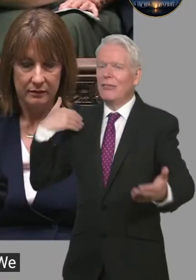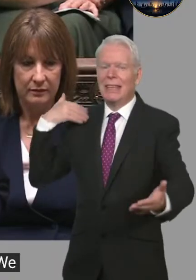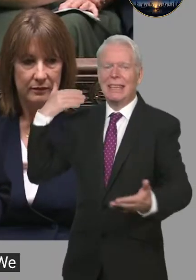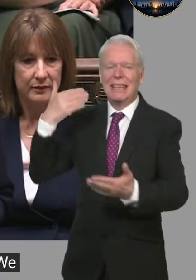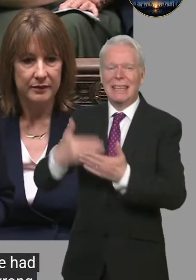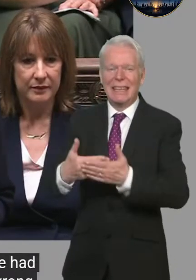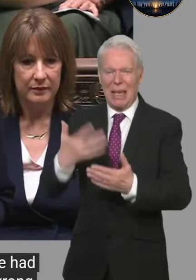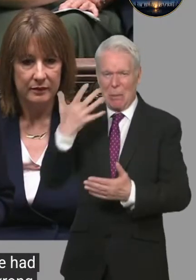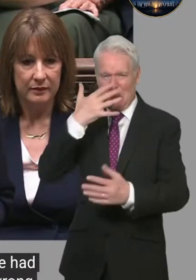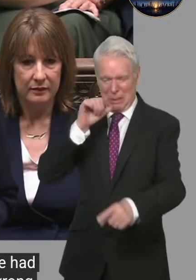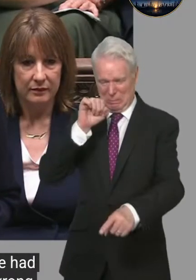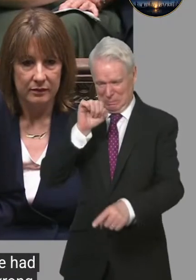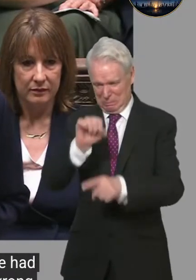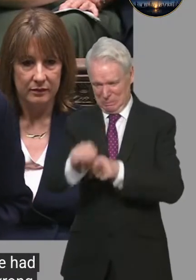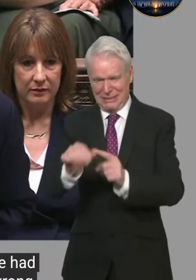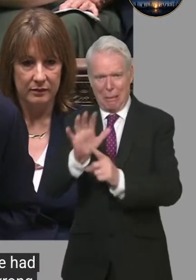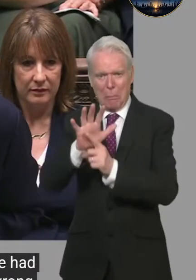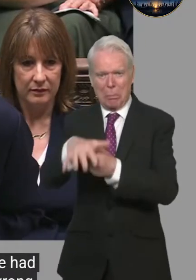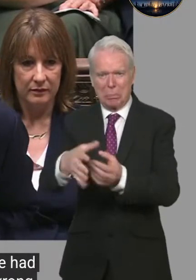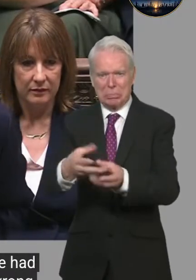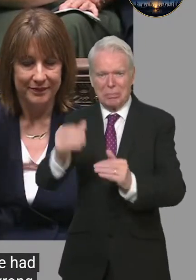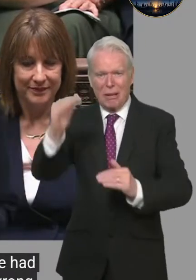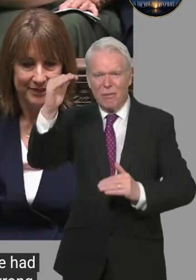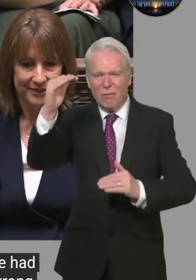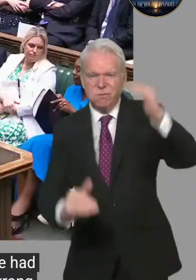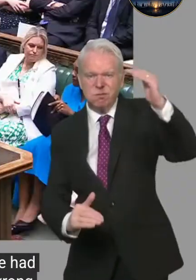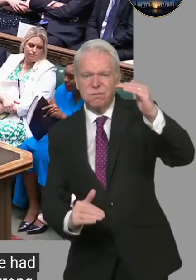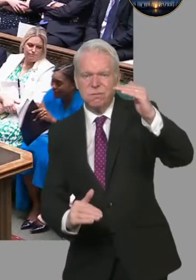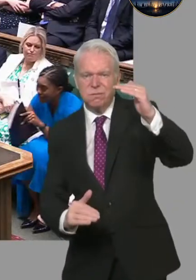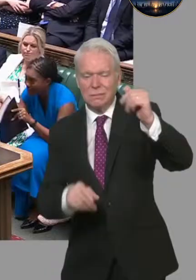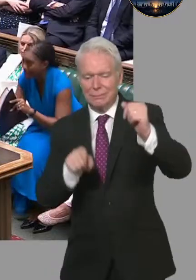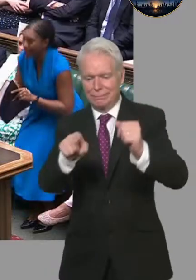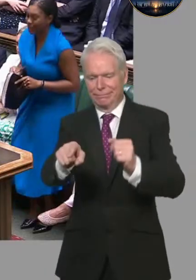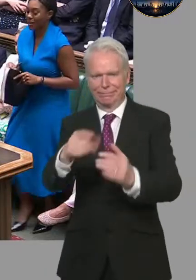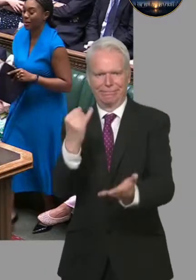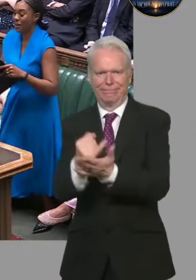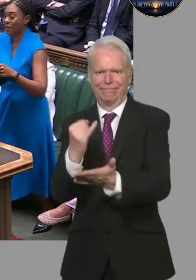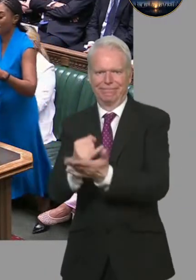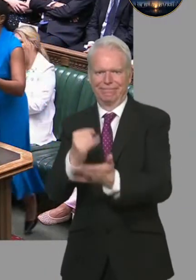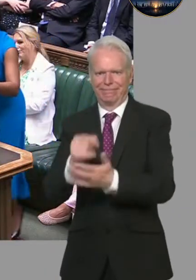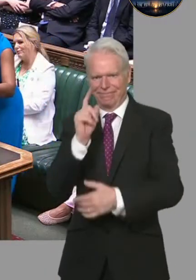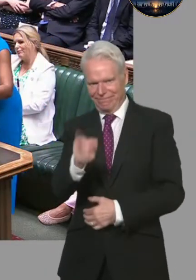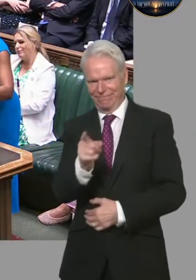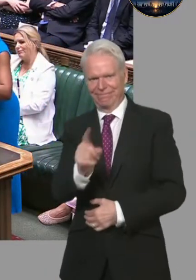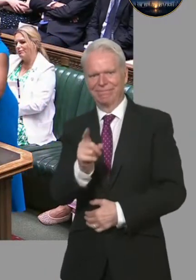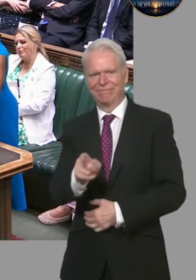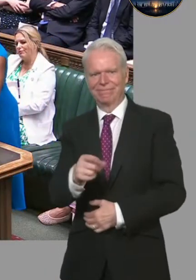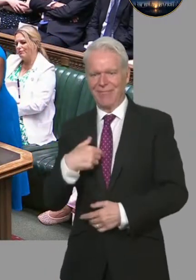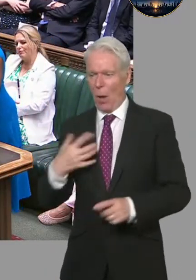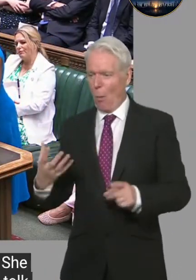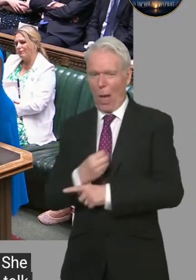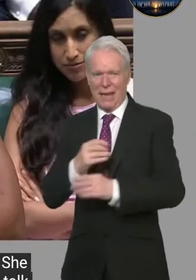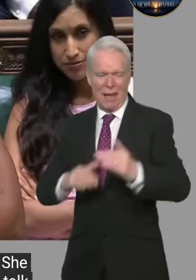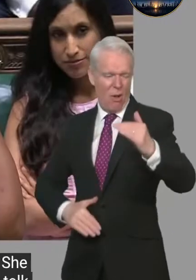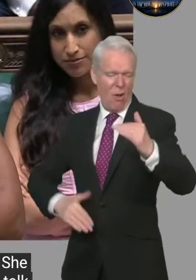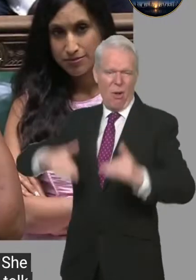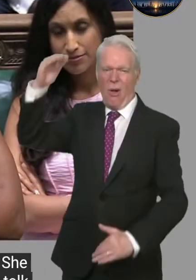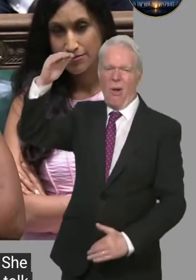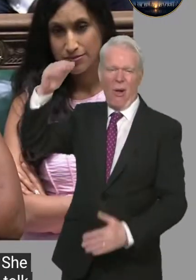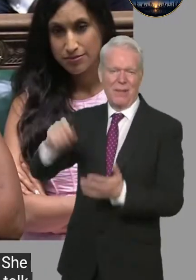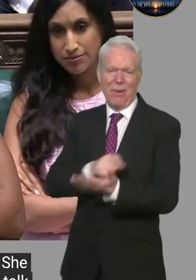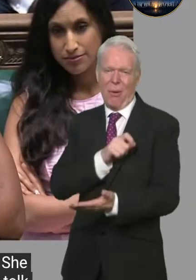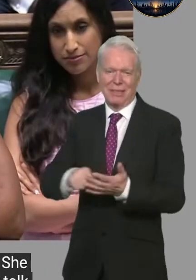talk about their failure after 14 long years. Can we bend or not? Mr. Speaker, he is the one who